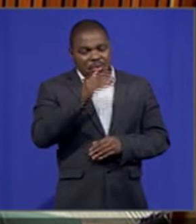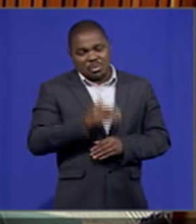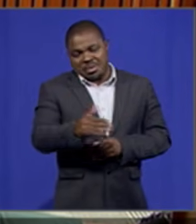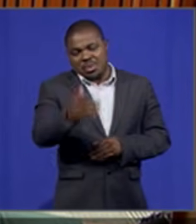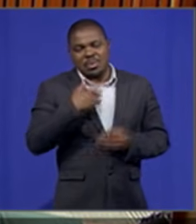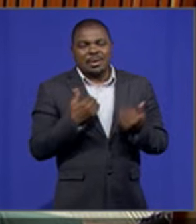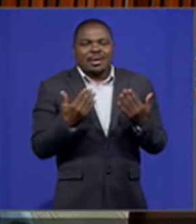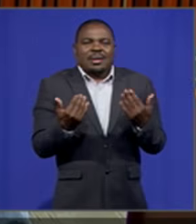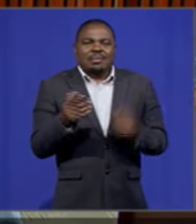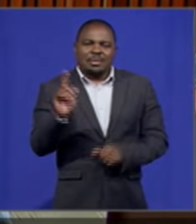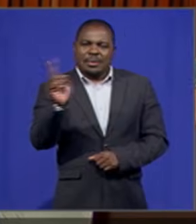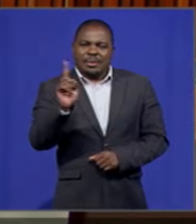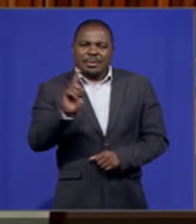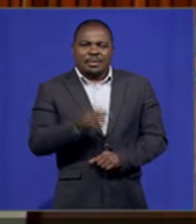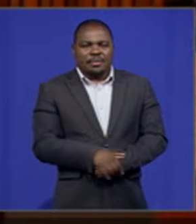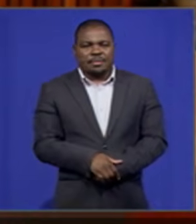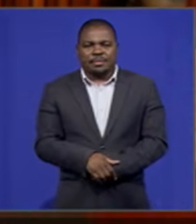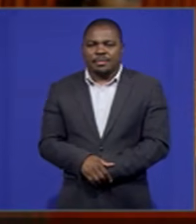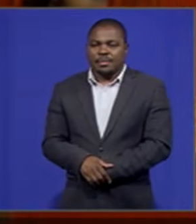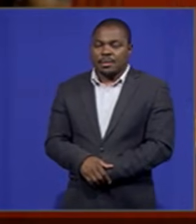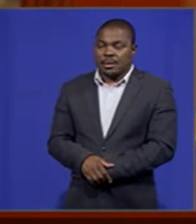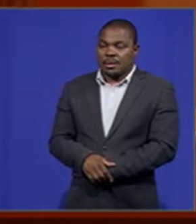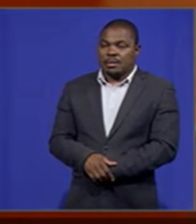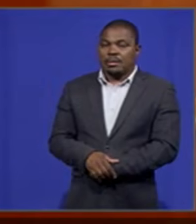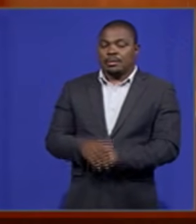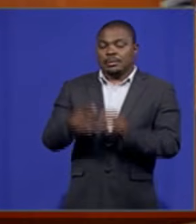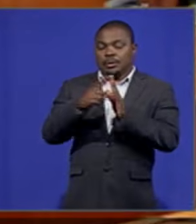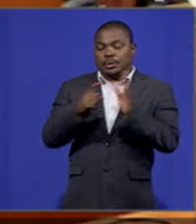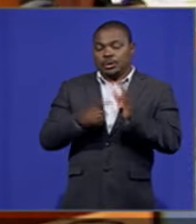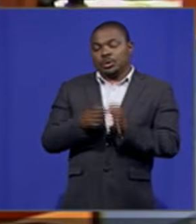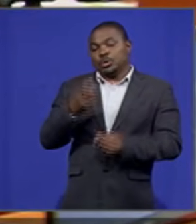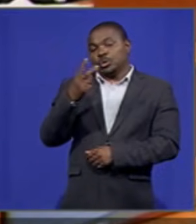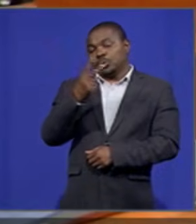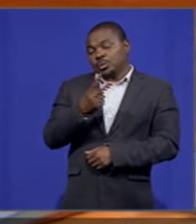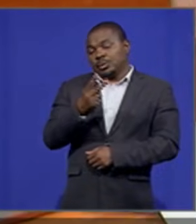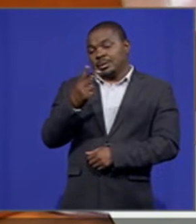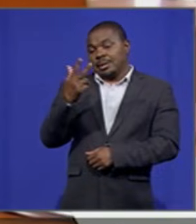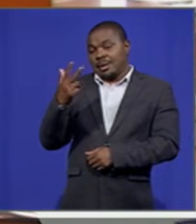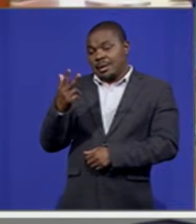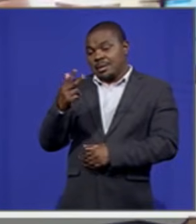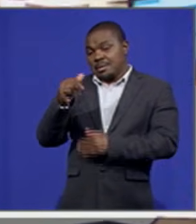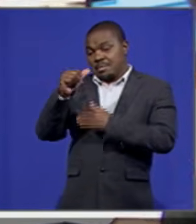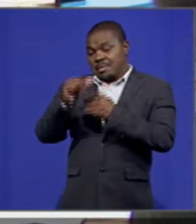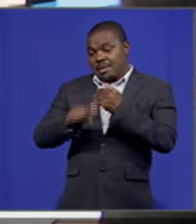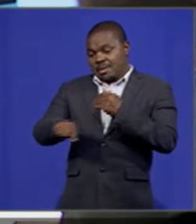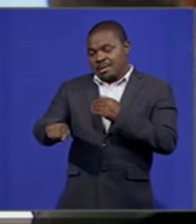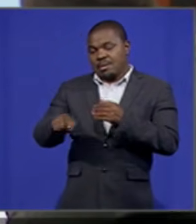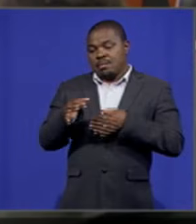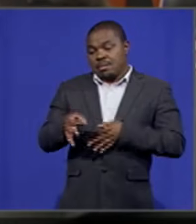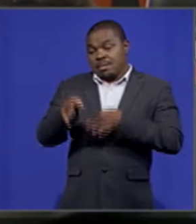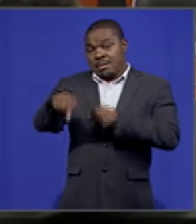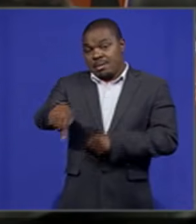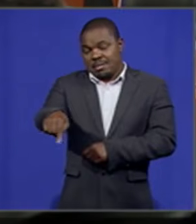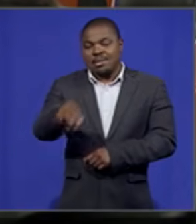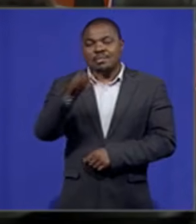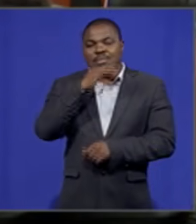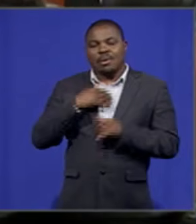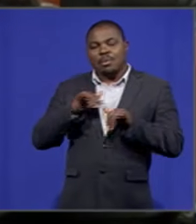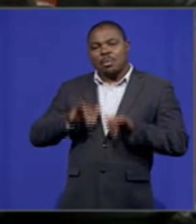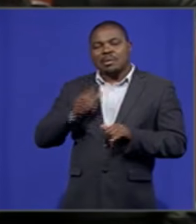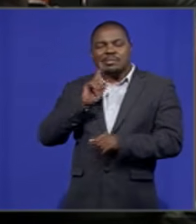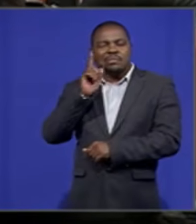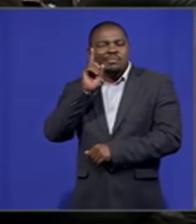go tloga ga bjale molatong wa Shebe go tloga ka la 28 kgweding yona ye mo e le gore molato o šutišeditše go ya go lona tšatši leo ke mo e le gore letetše gore re